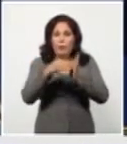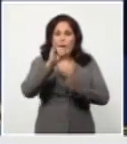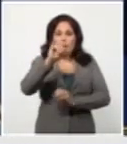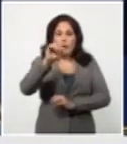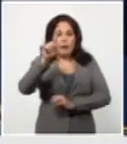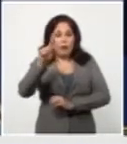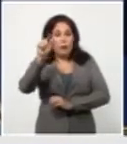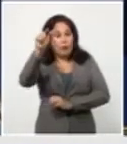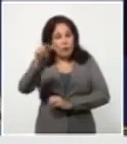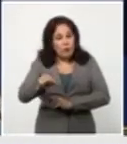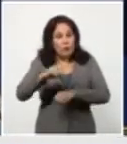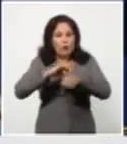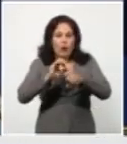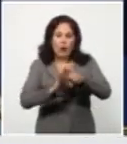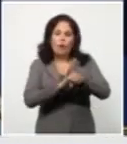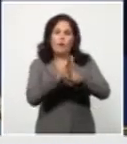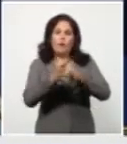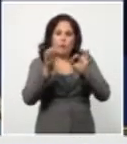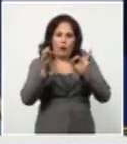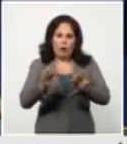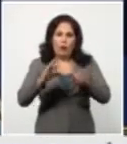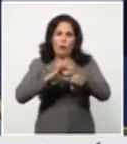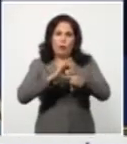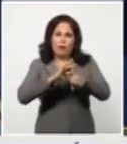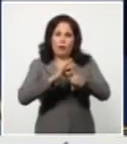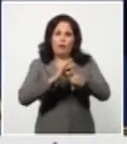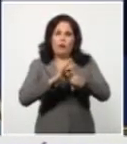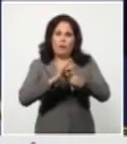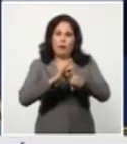the United States of America with